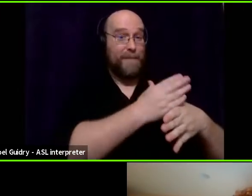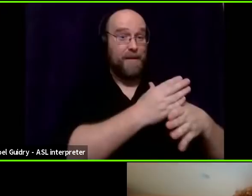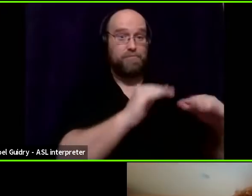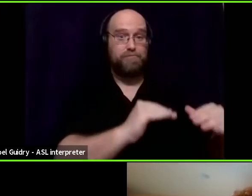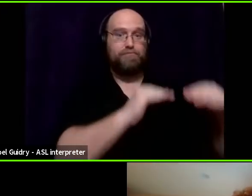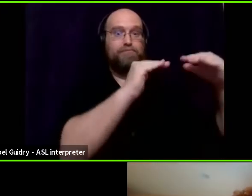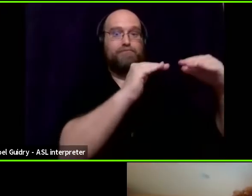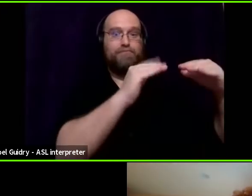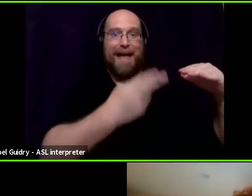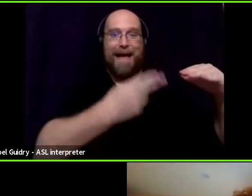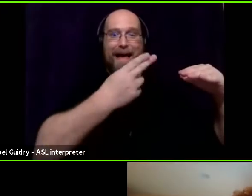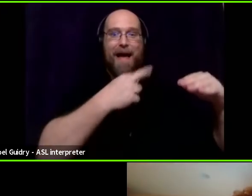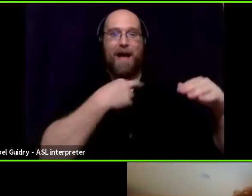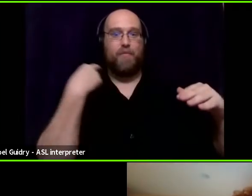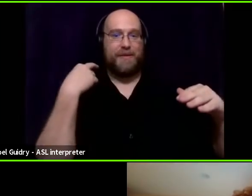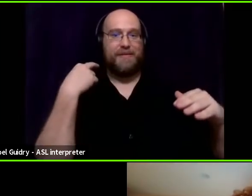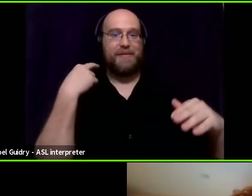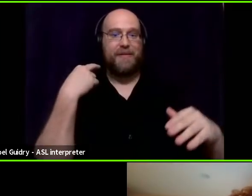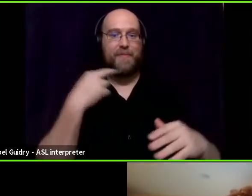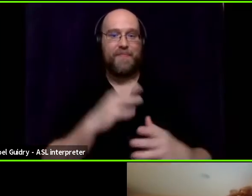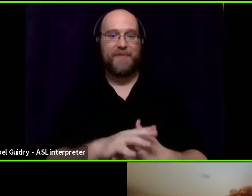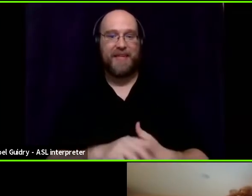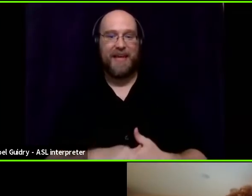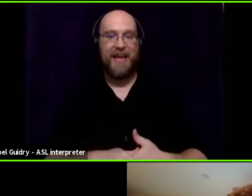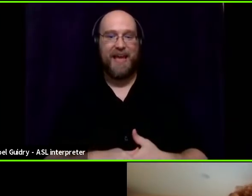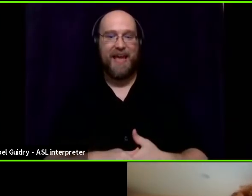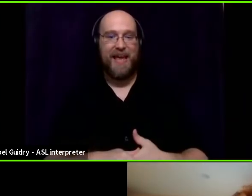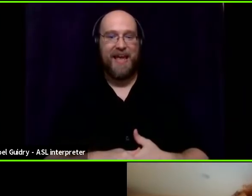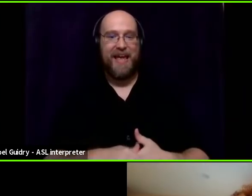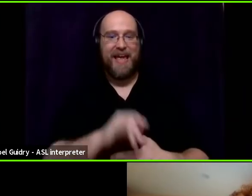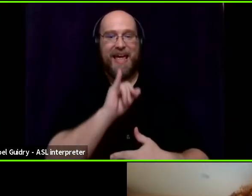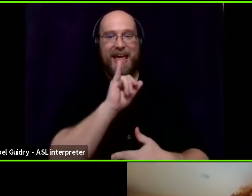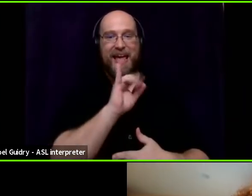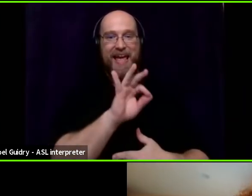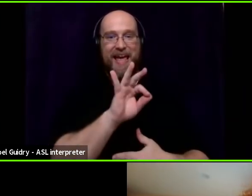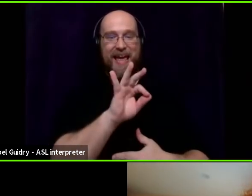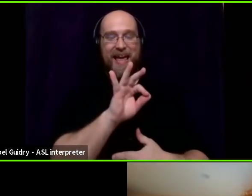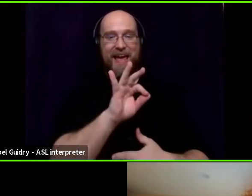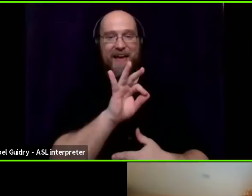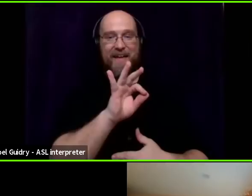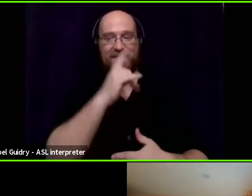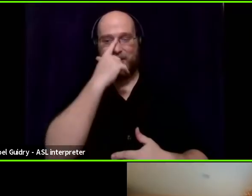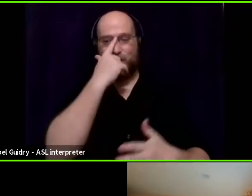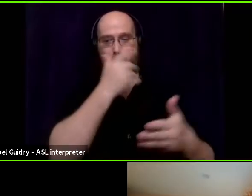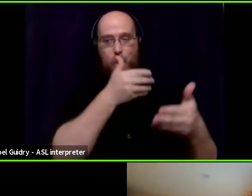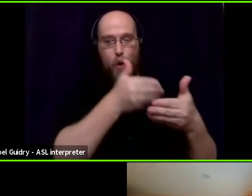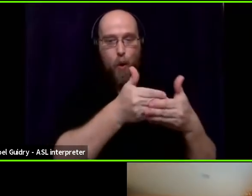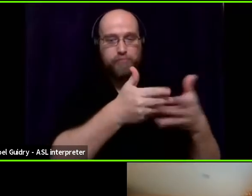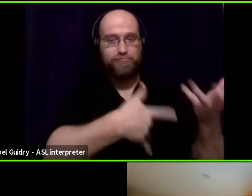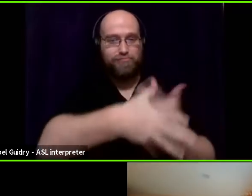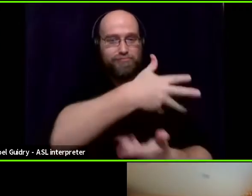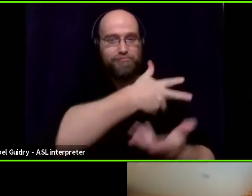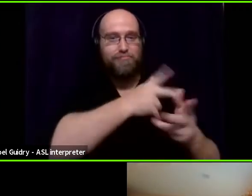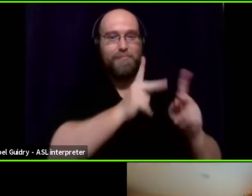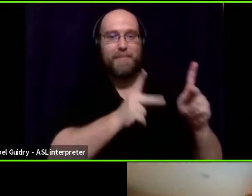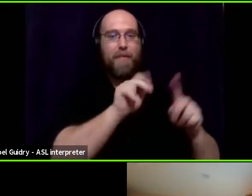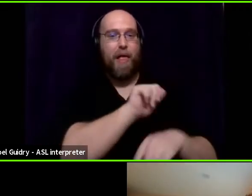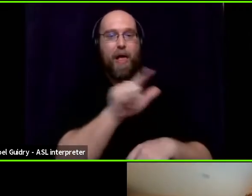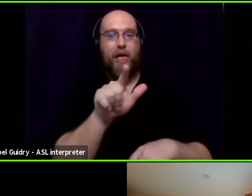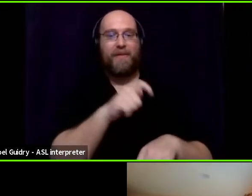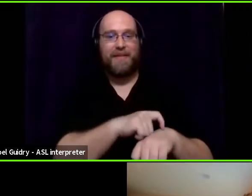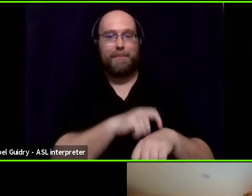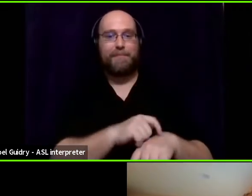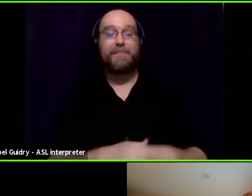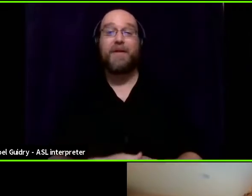were in close proximity all the time for people. So it's important for you